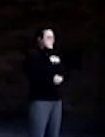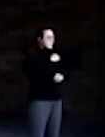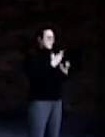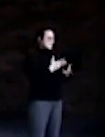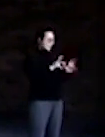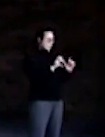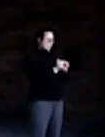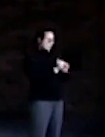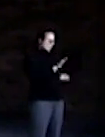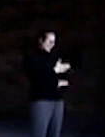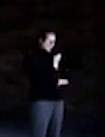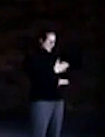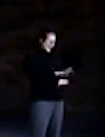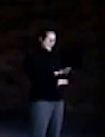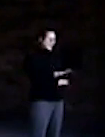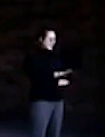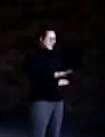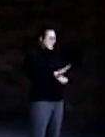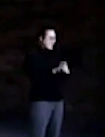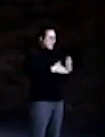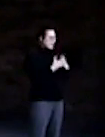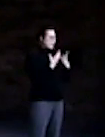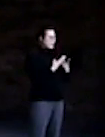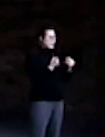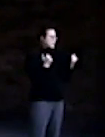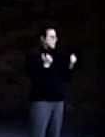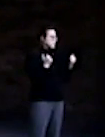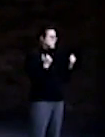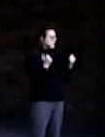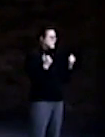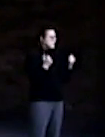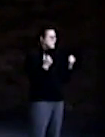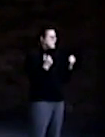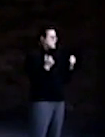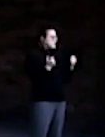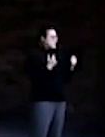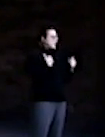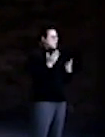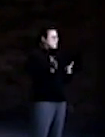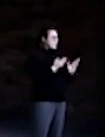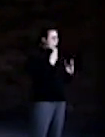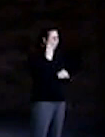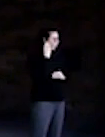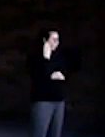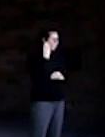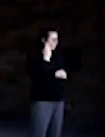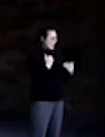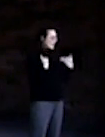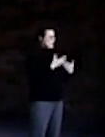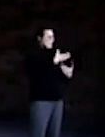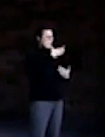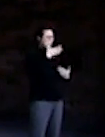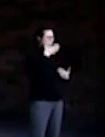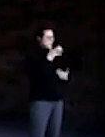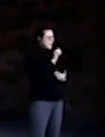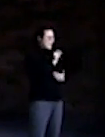the music, that all went away. I was next transported back home. We have a farm in Concord